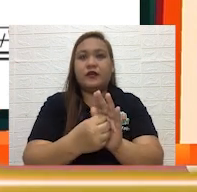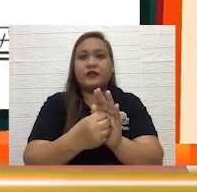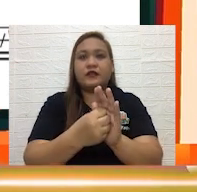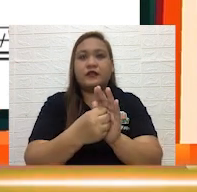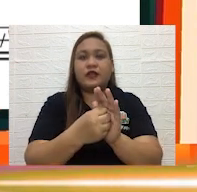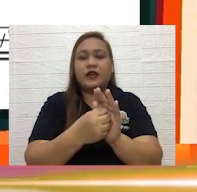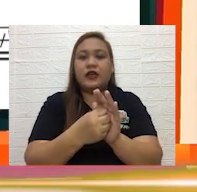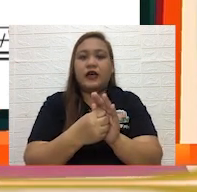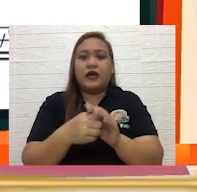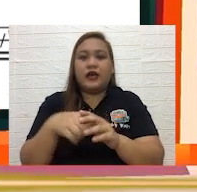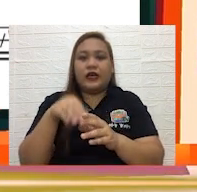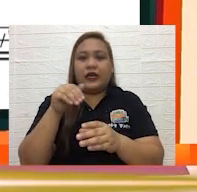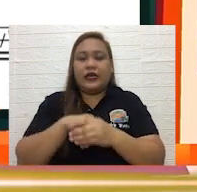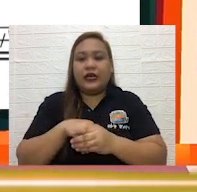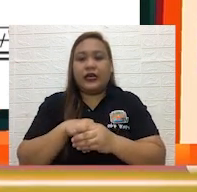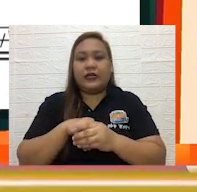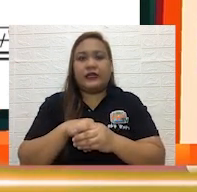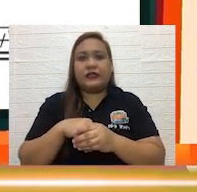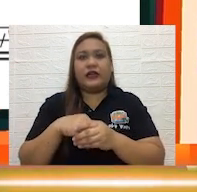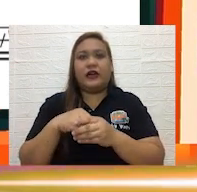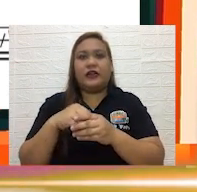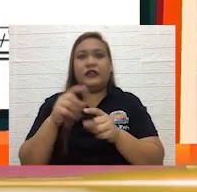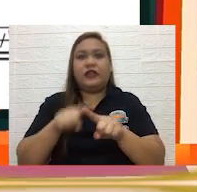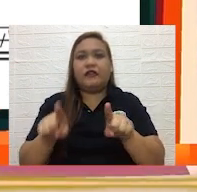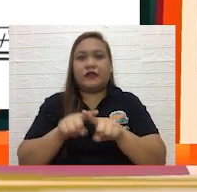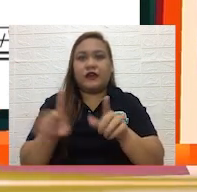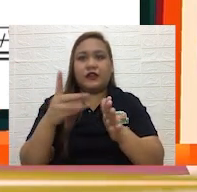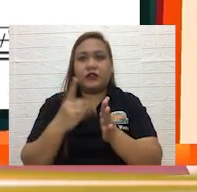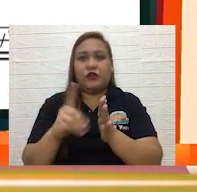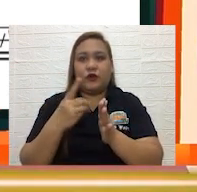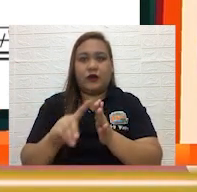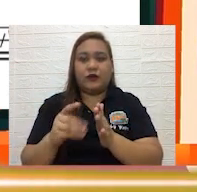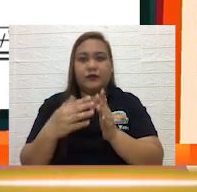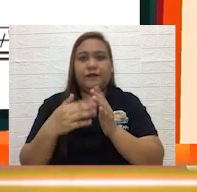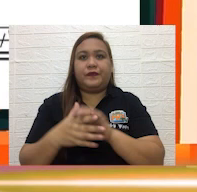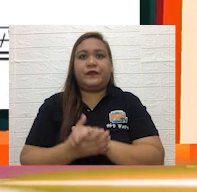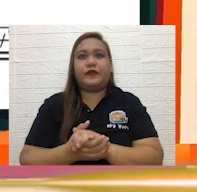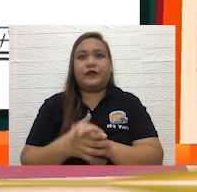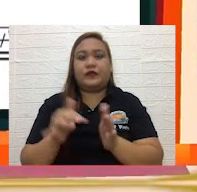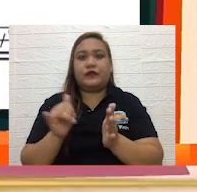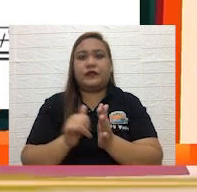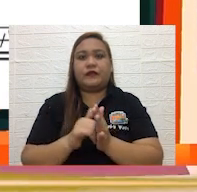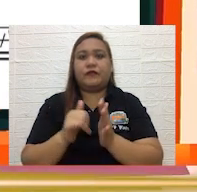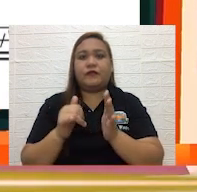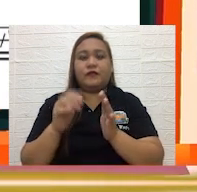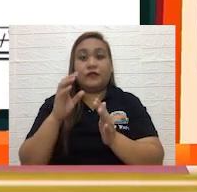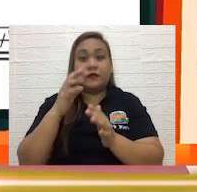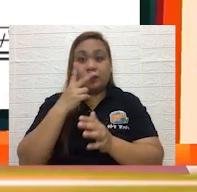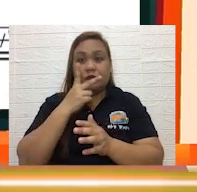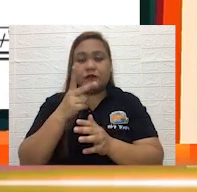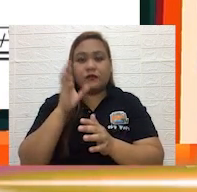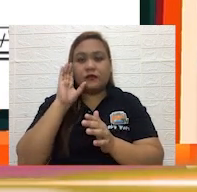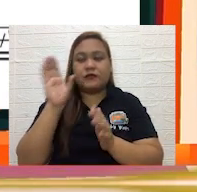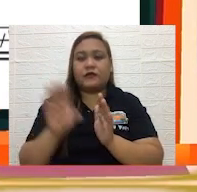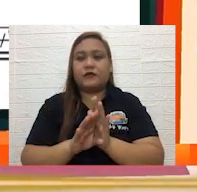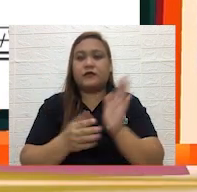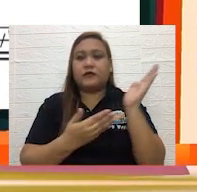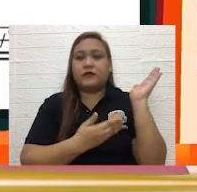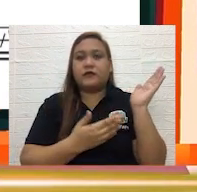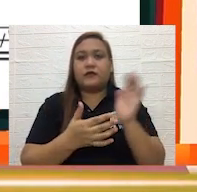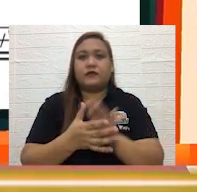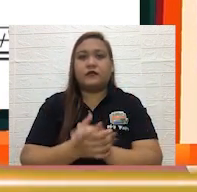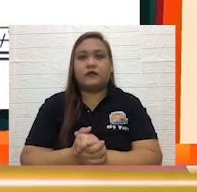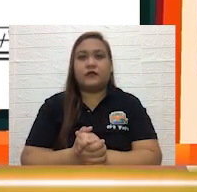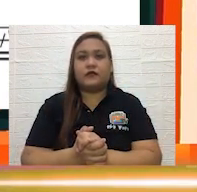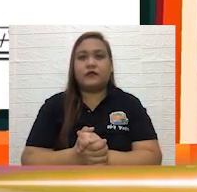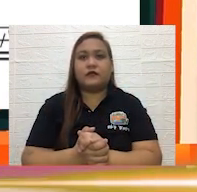interior door, French door, exterior door, sliding door, Dutch door, bifold door,